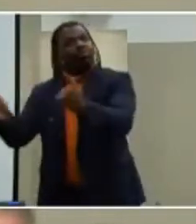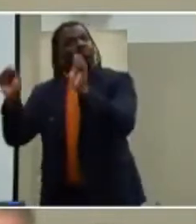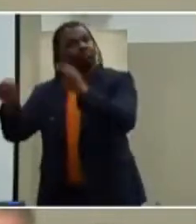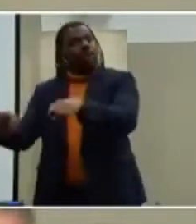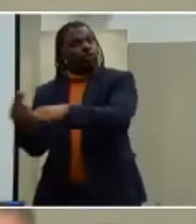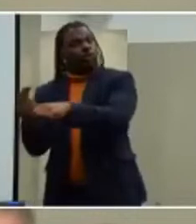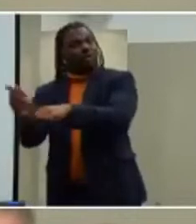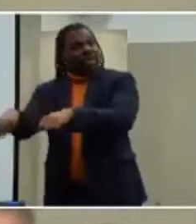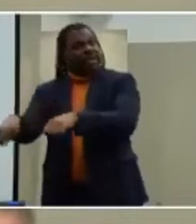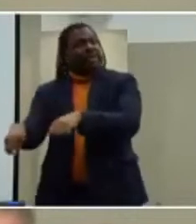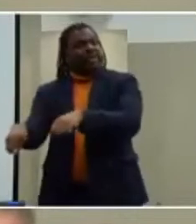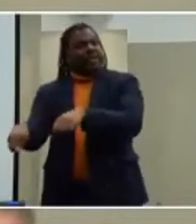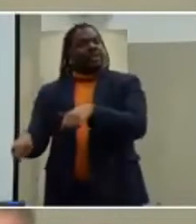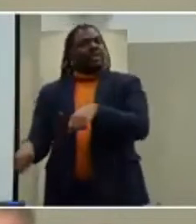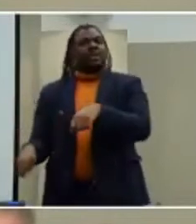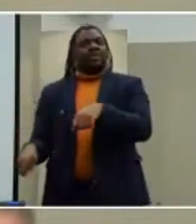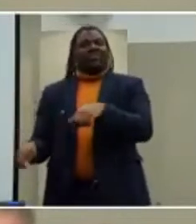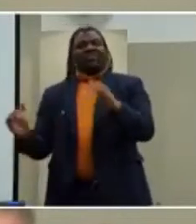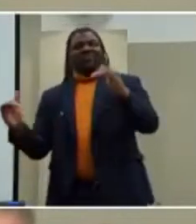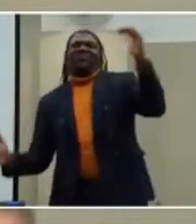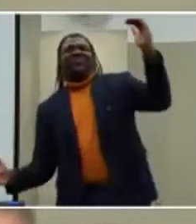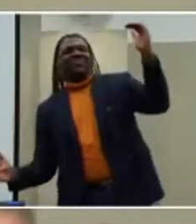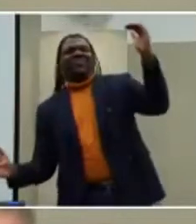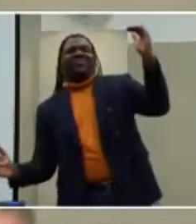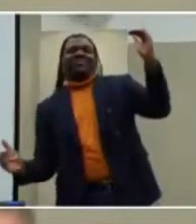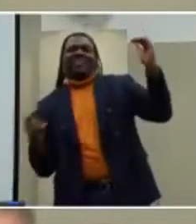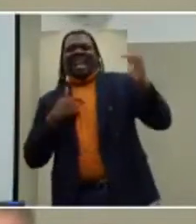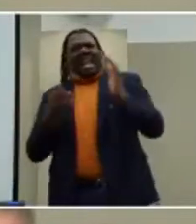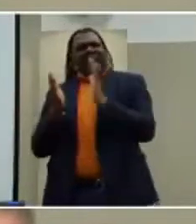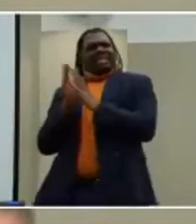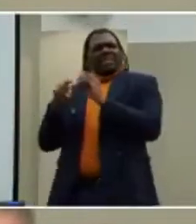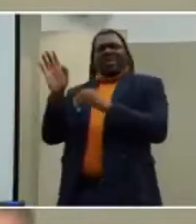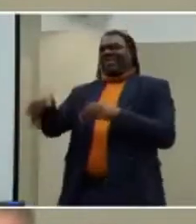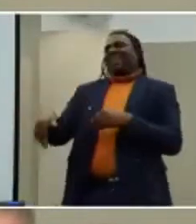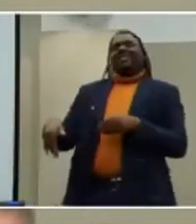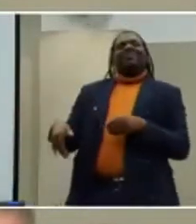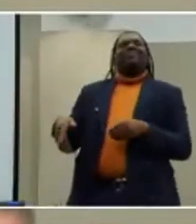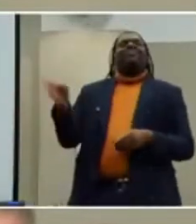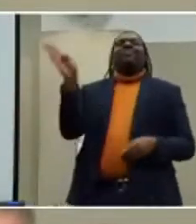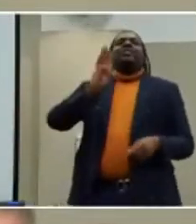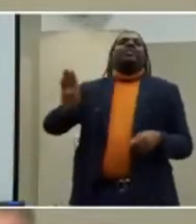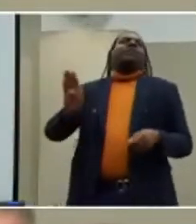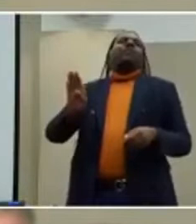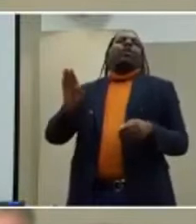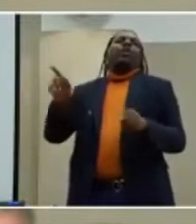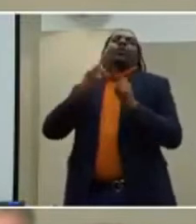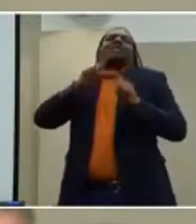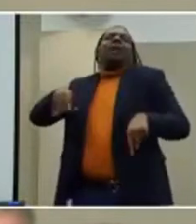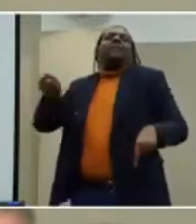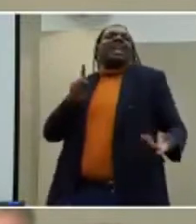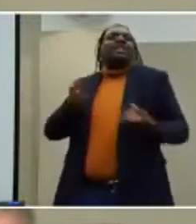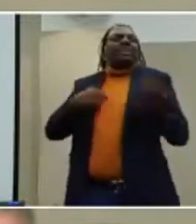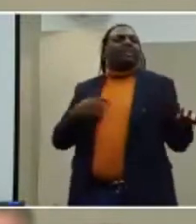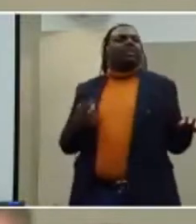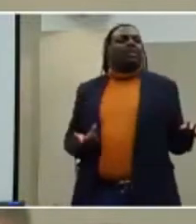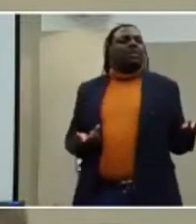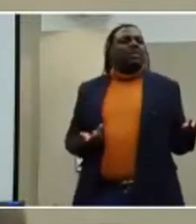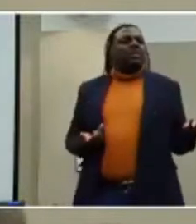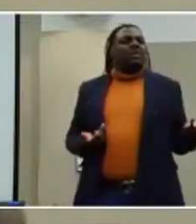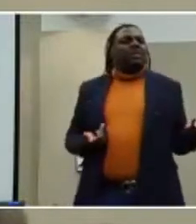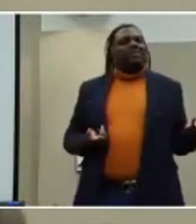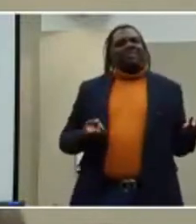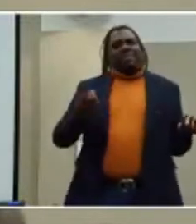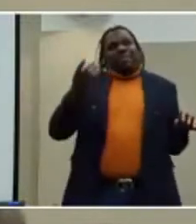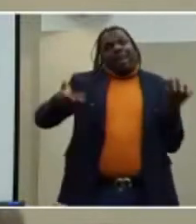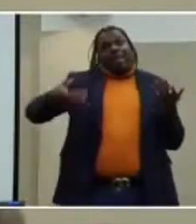it. And I asked the county officials about that, and they never got back to me. Now, maybe they haven't done anything because they were